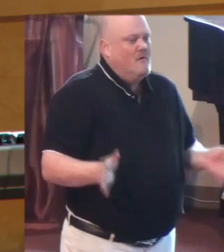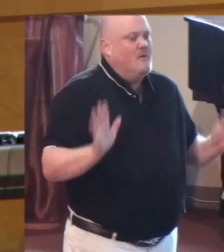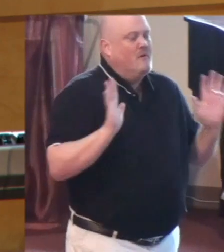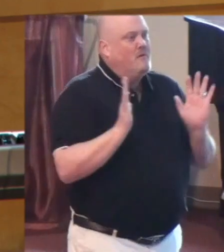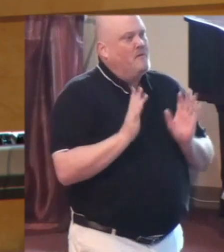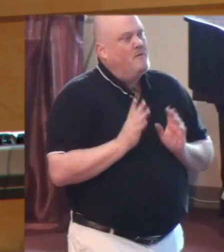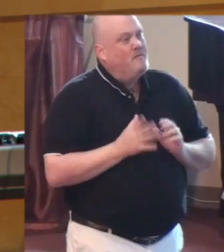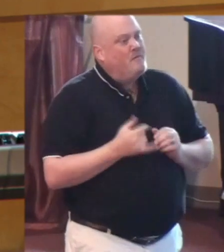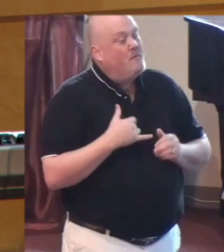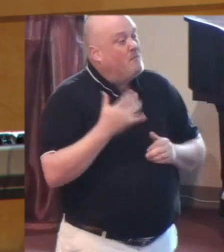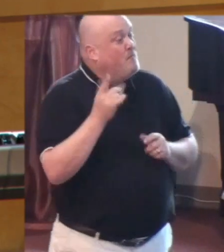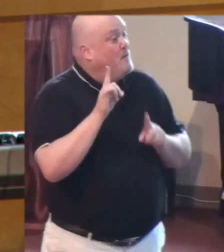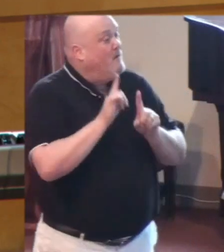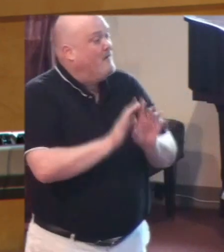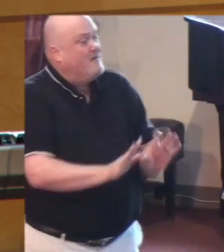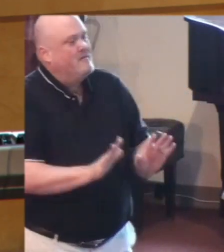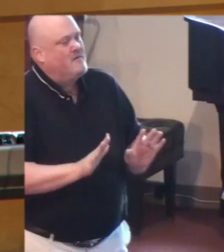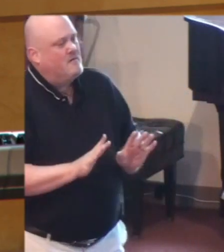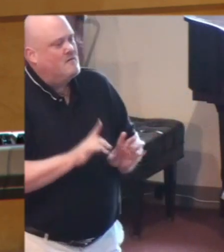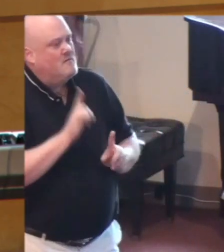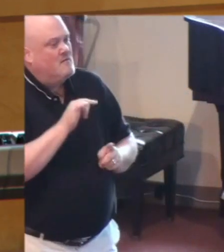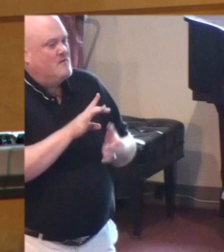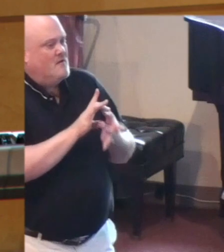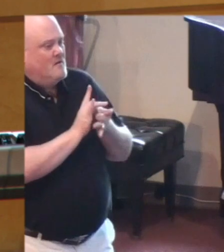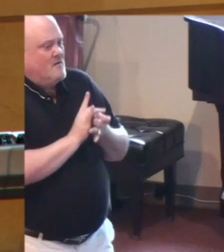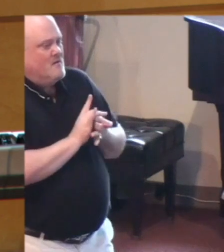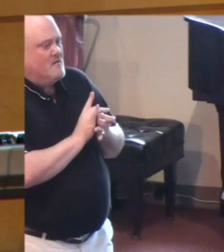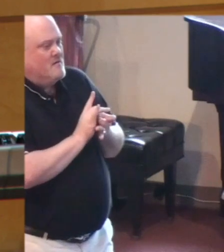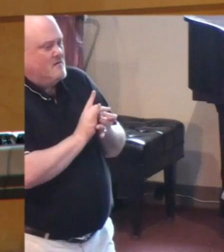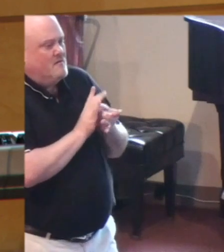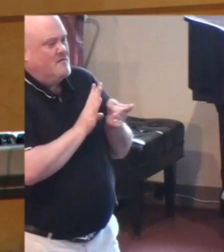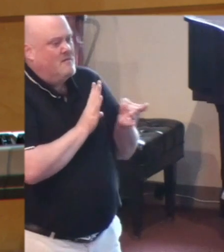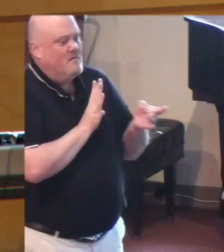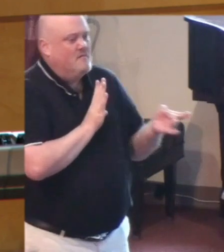First she'll have to let go